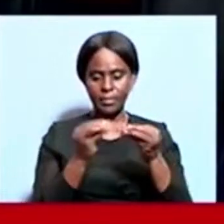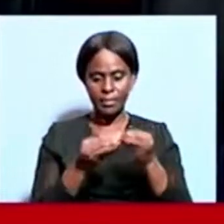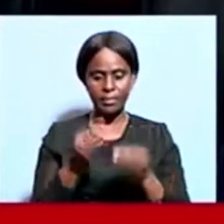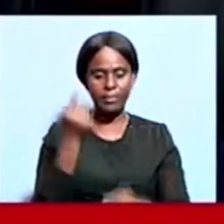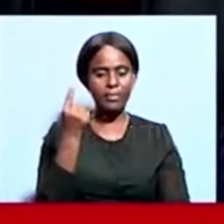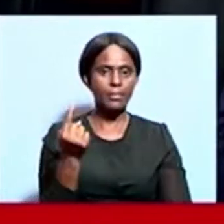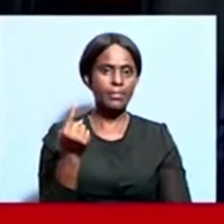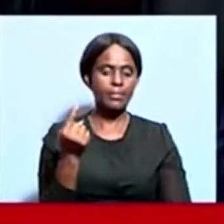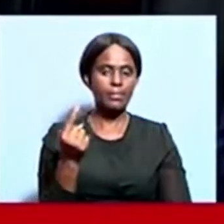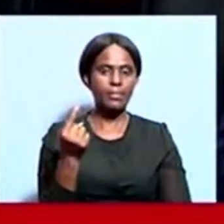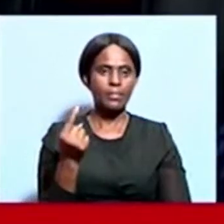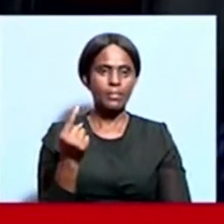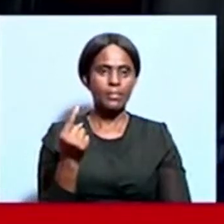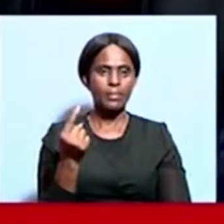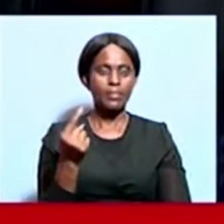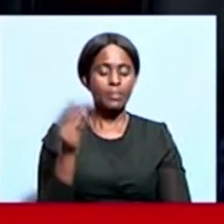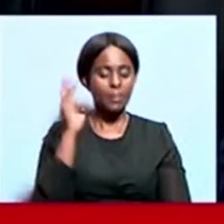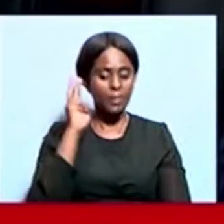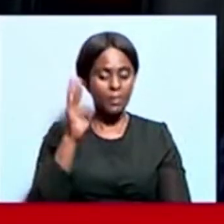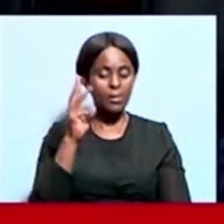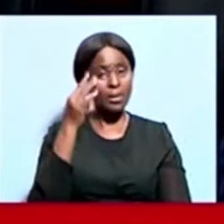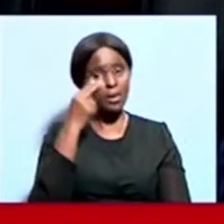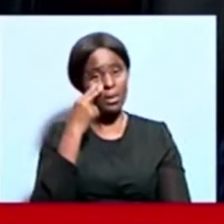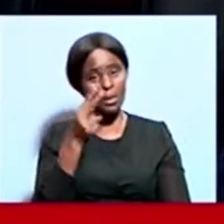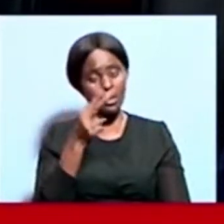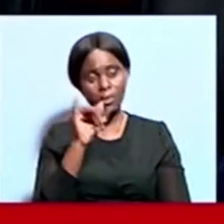1, you will note that